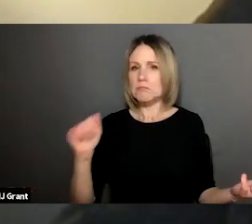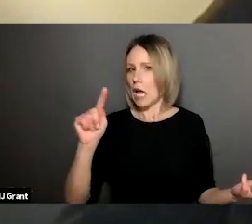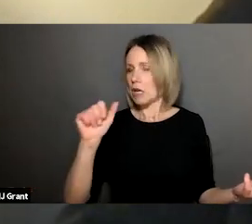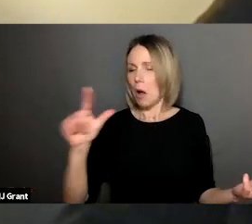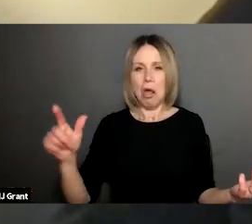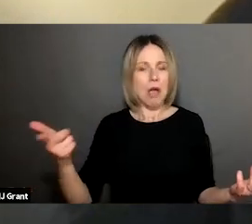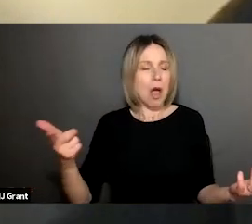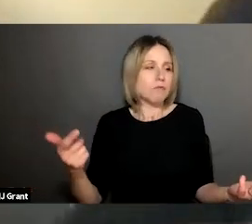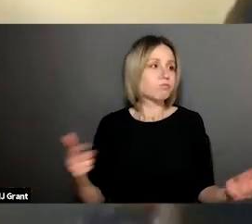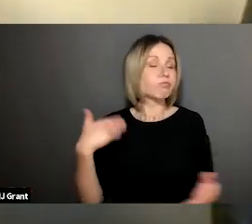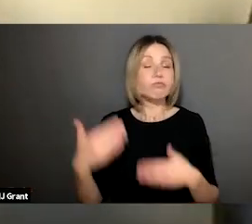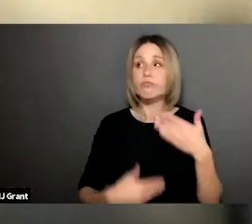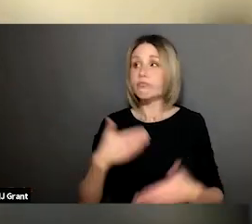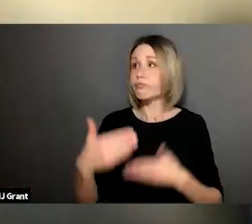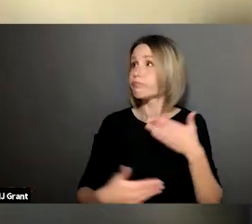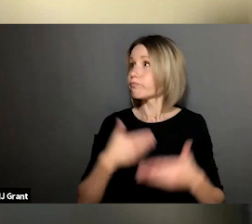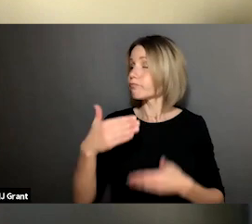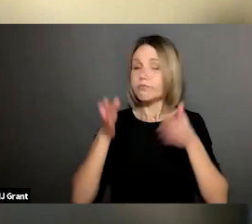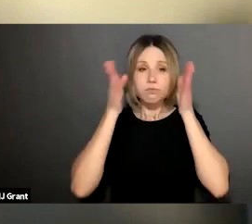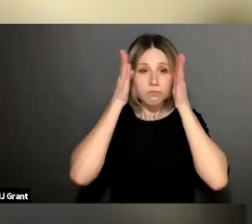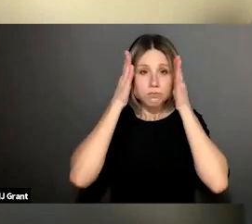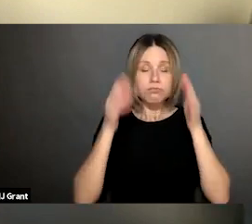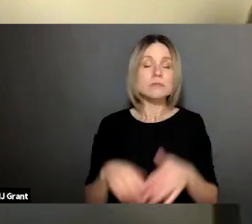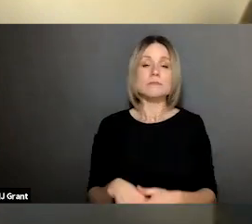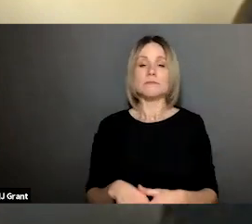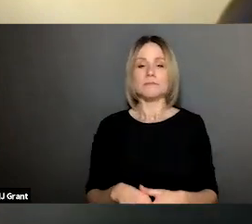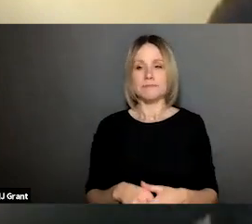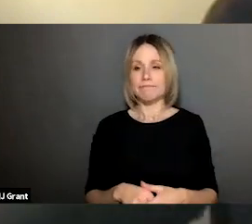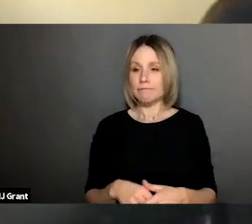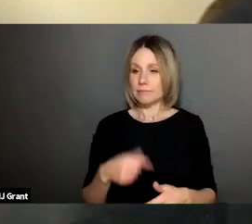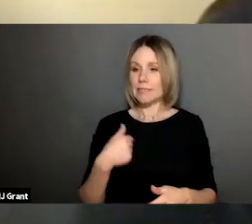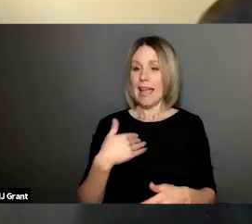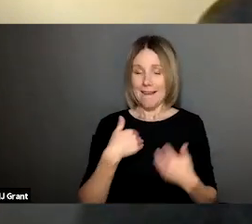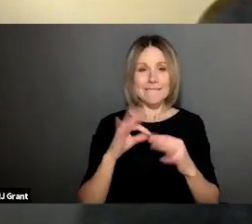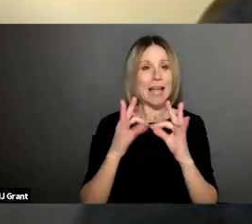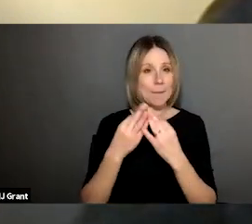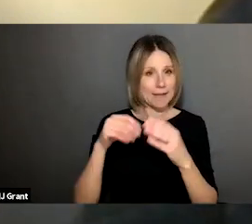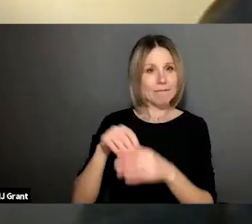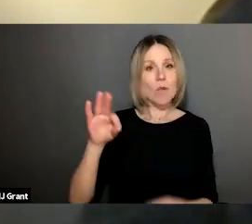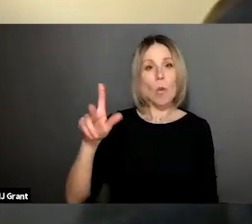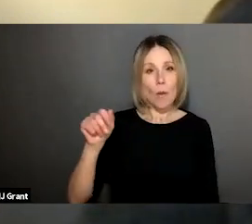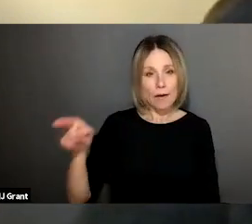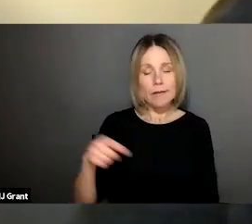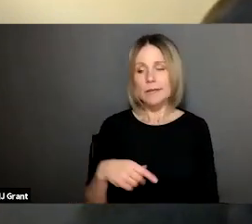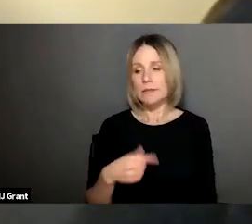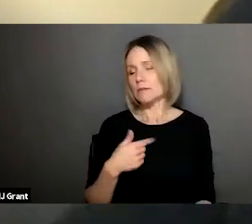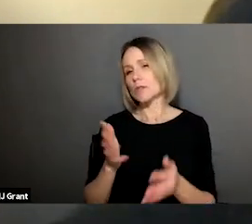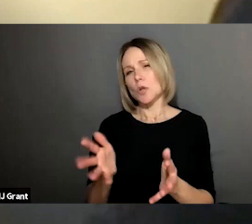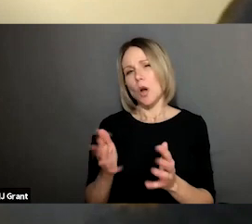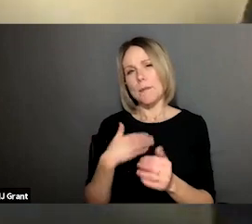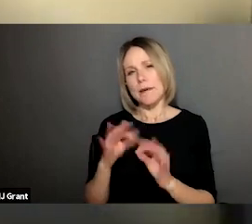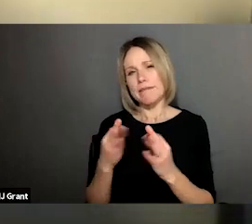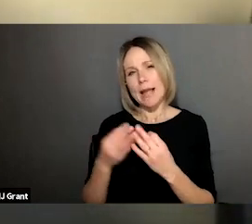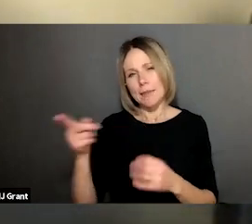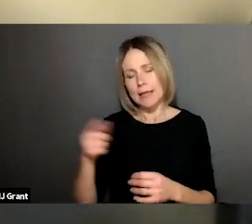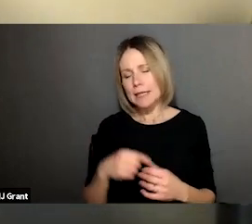And, you know, I have family in Florida, and talking to them over the course of the pandemic about